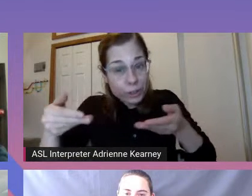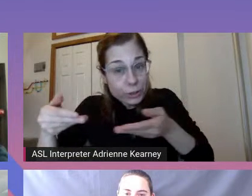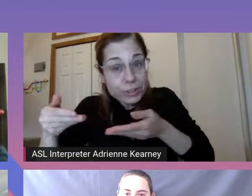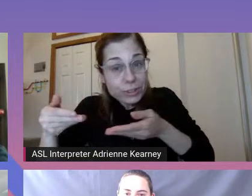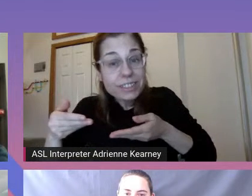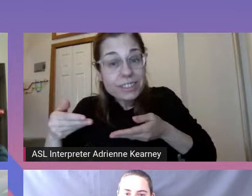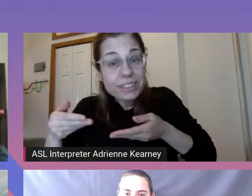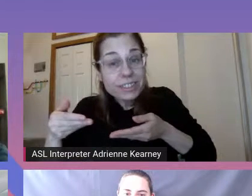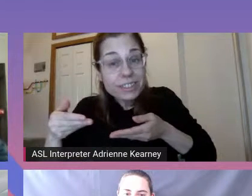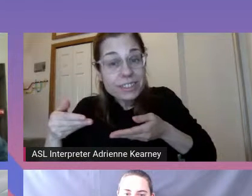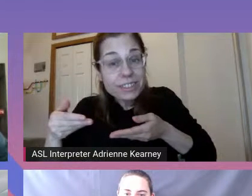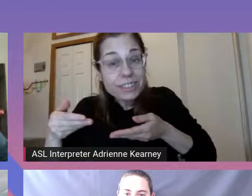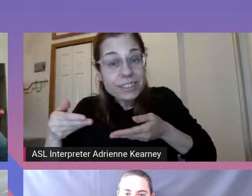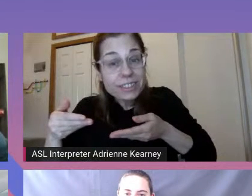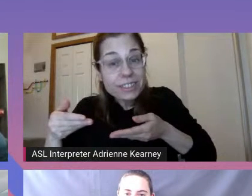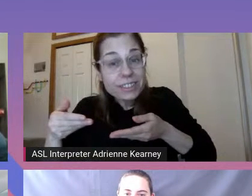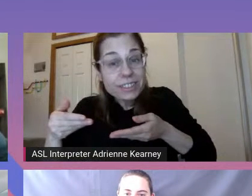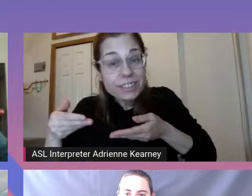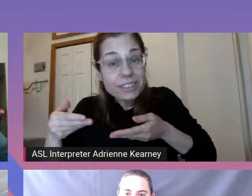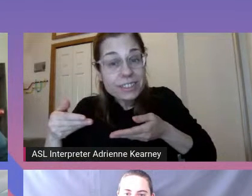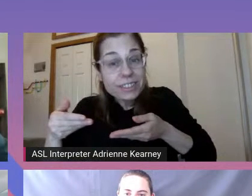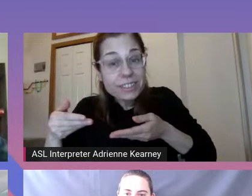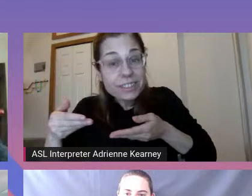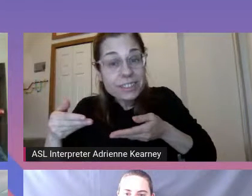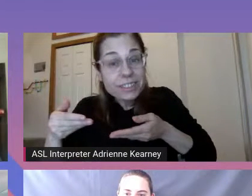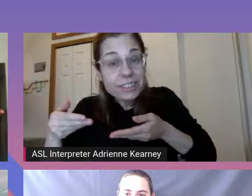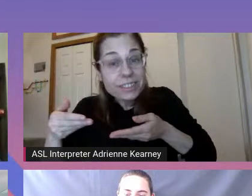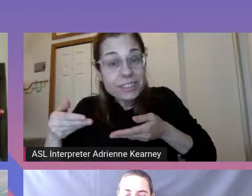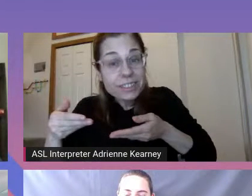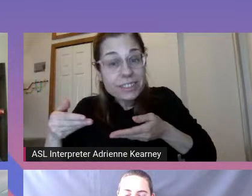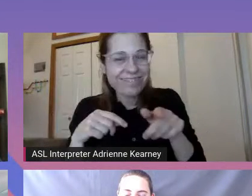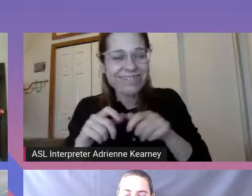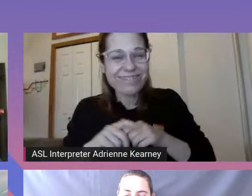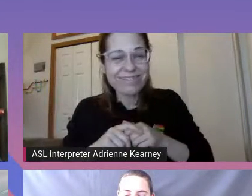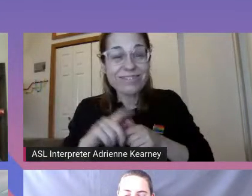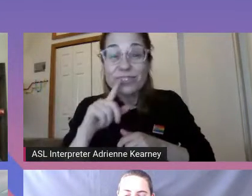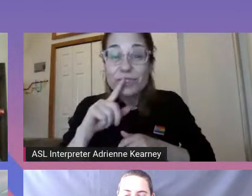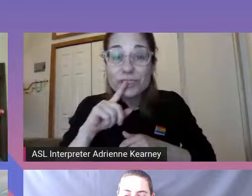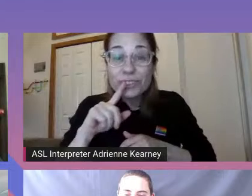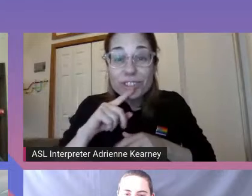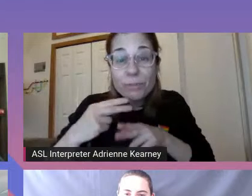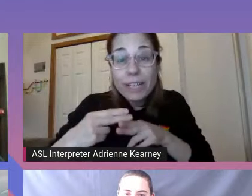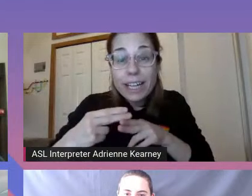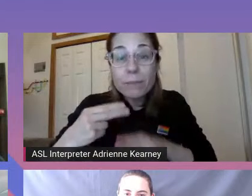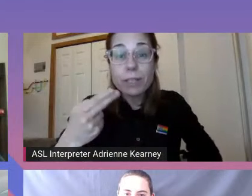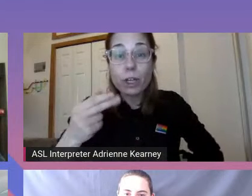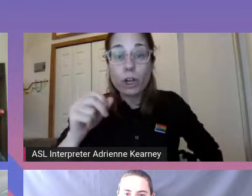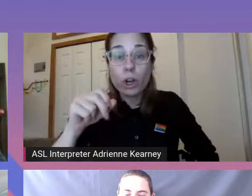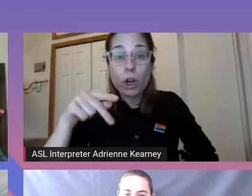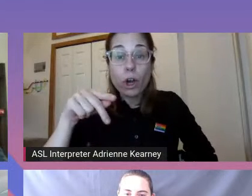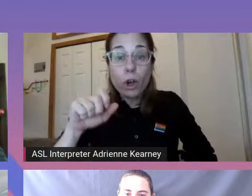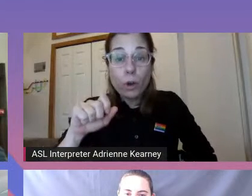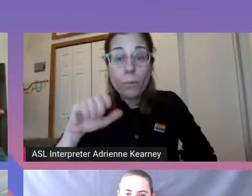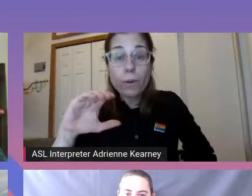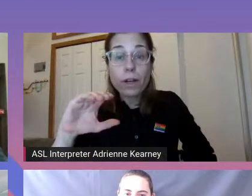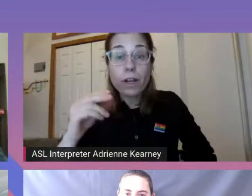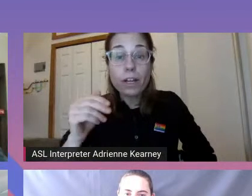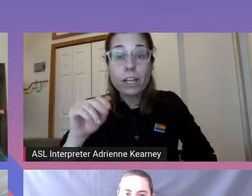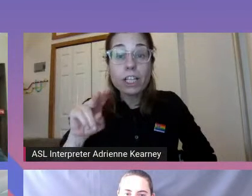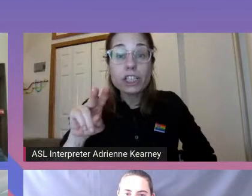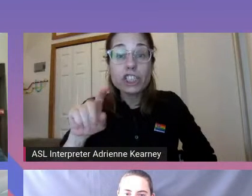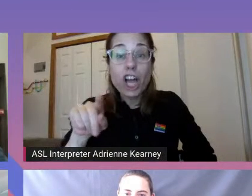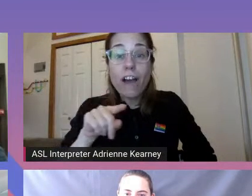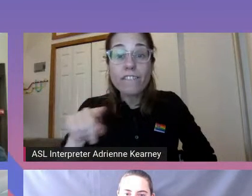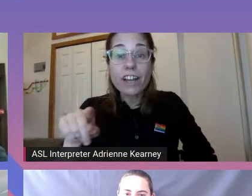please. Sure. Hi, folks. My name is Hope Chávez. I am the artistic producer at Longmore Theater here in